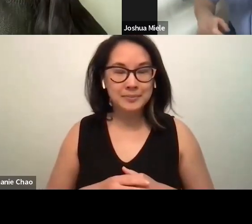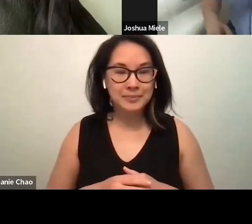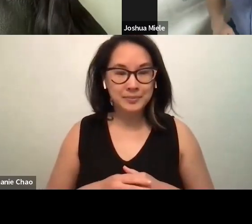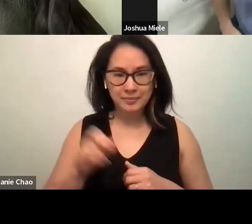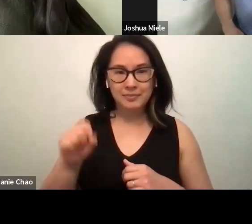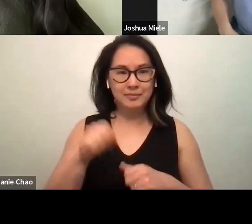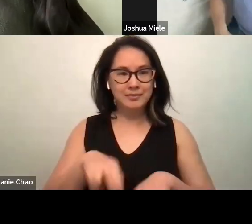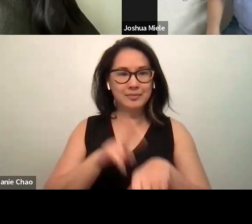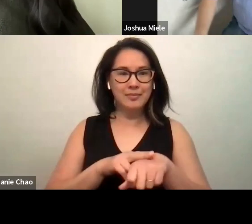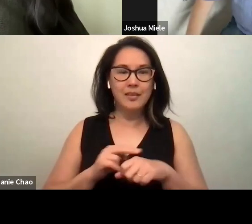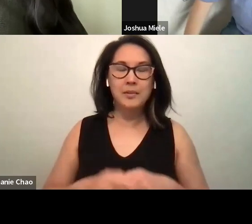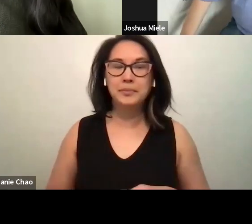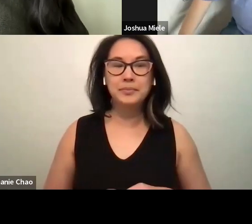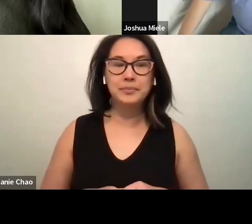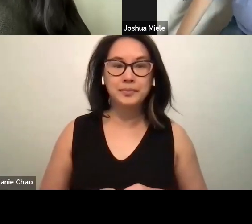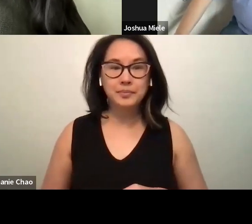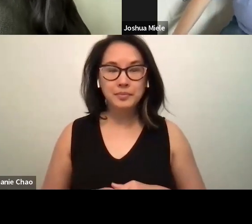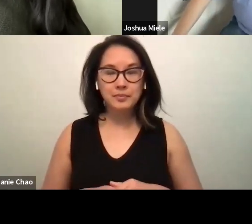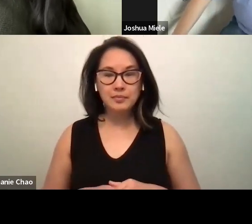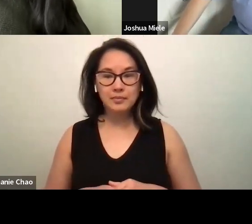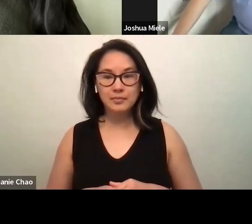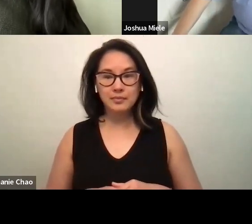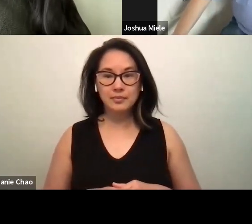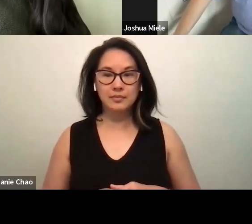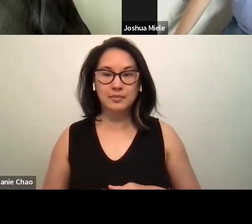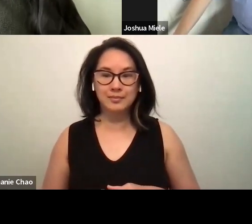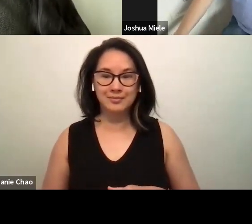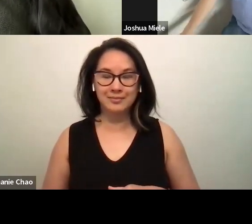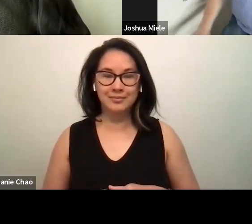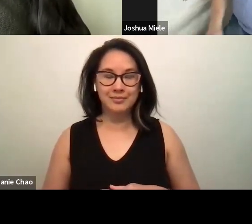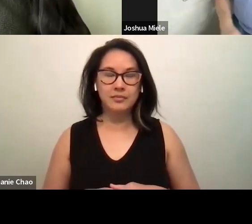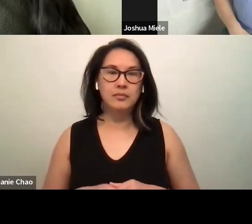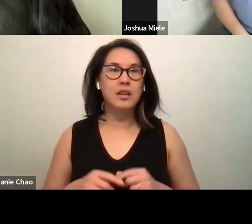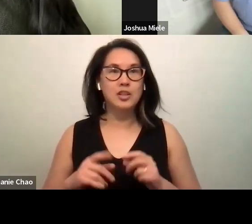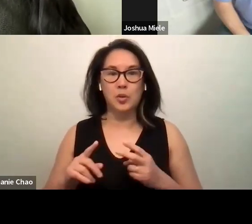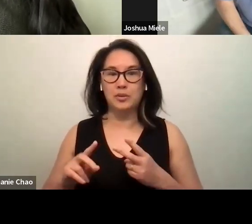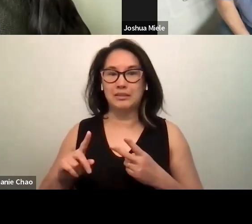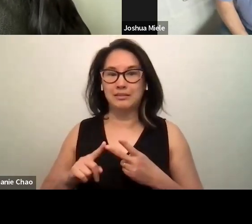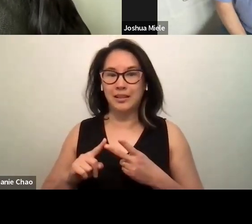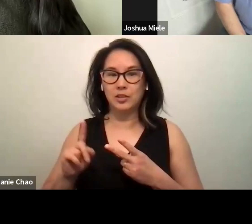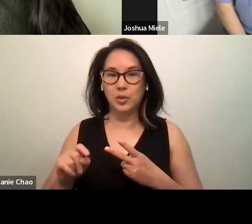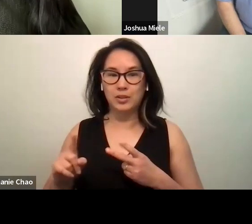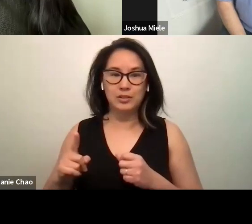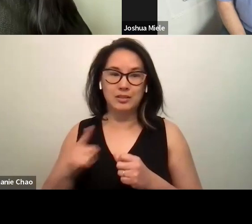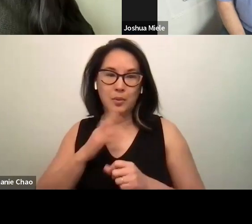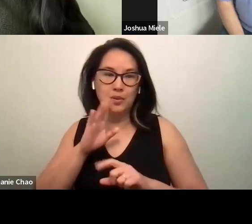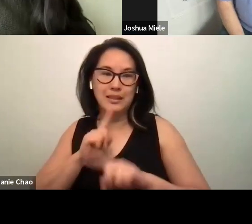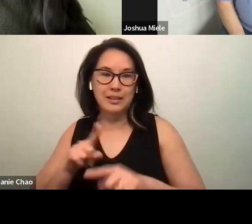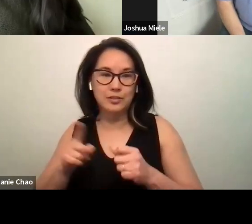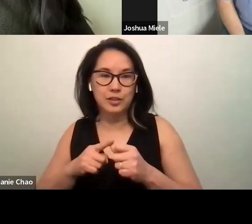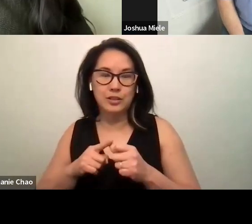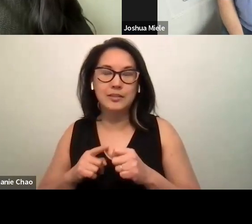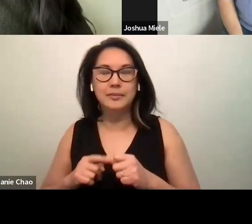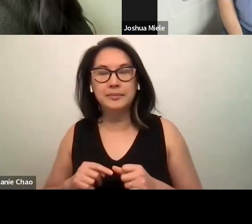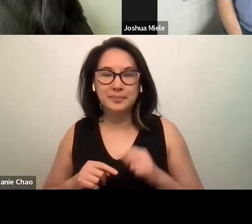Of course. So I'll take the second question first. The